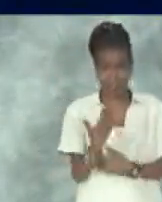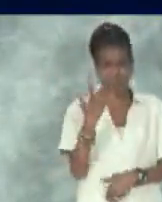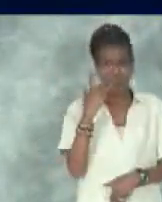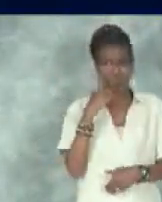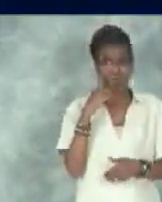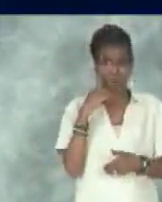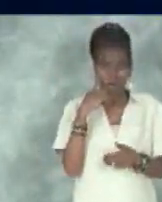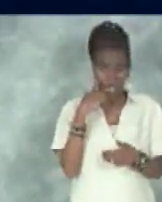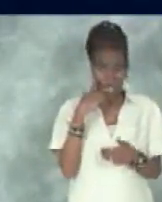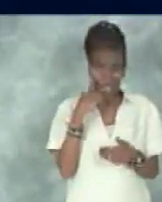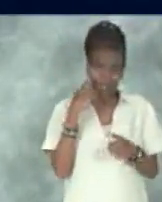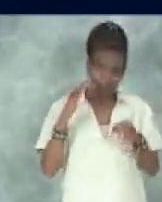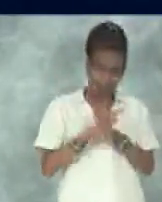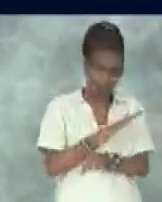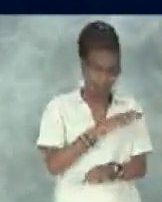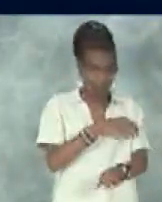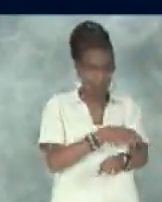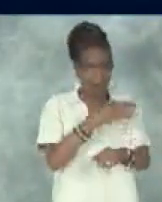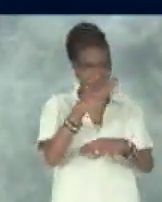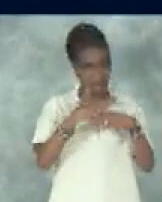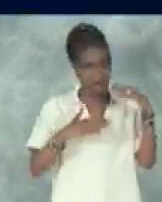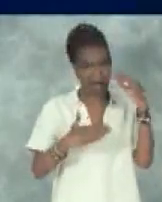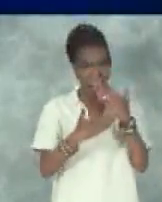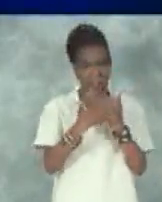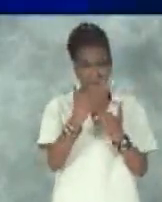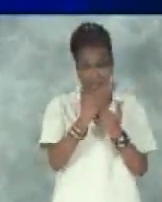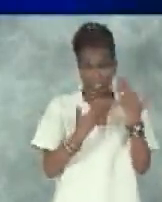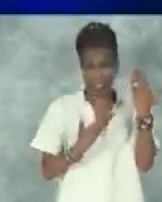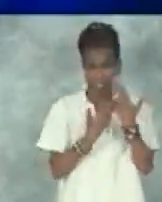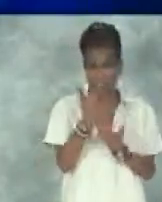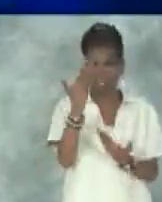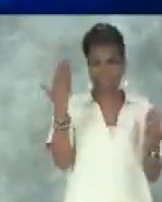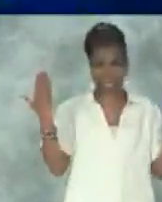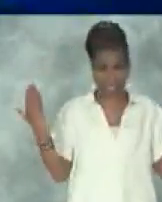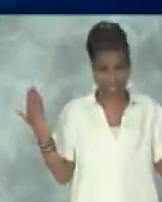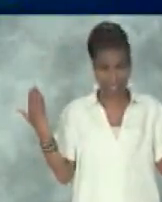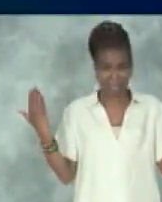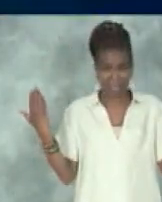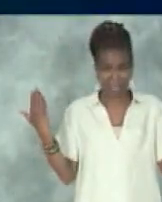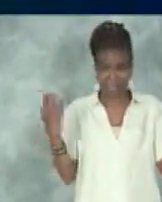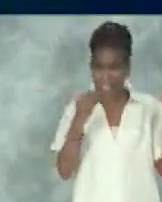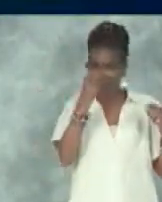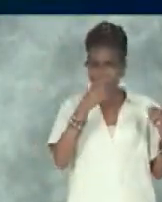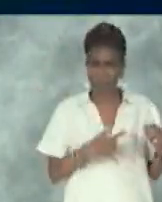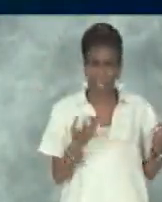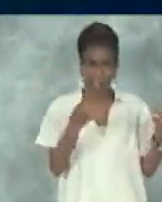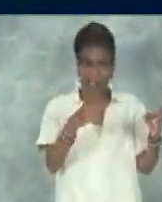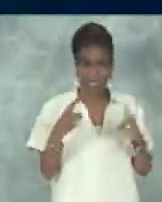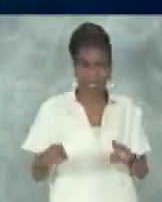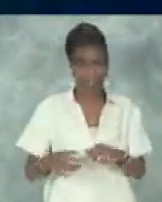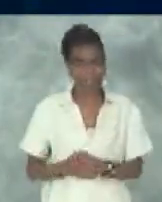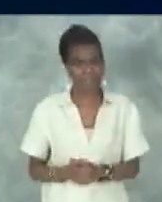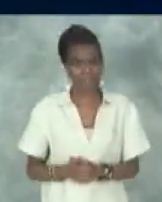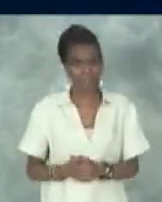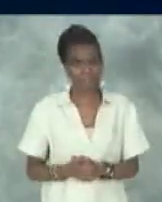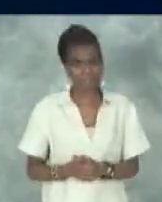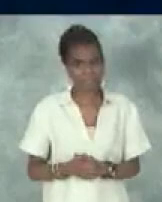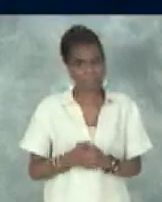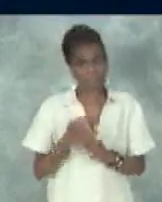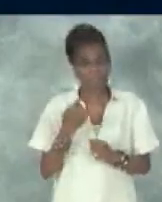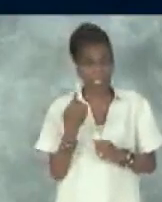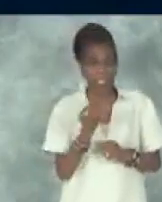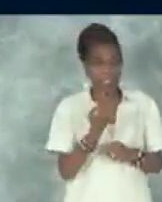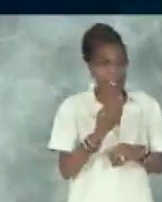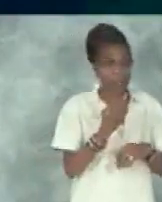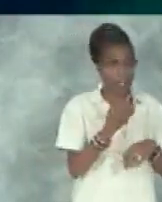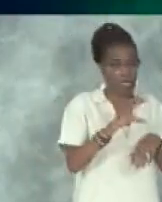himself to me. That's why it really doesn't matter what happens. It really doesn't matter for me what happens if somebody in church messes up. Really